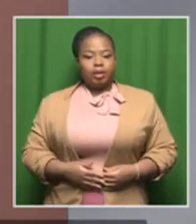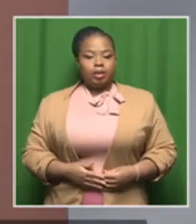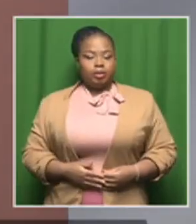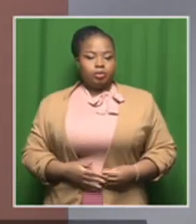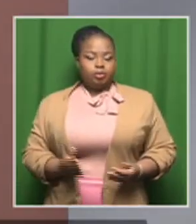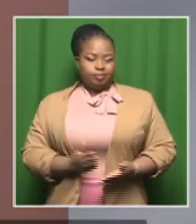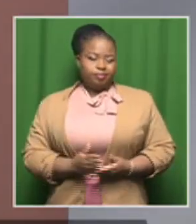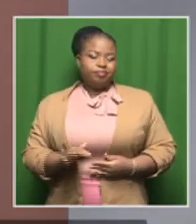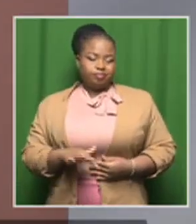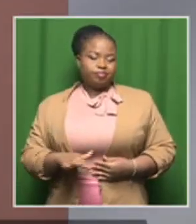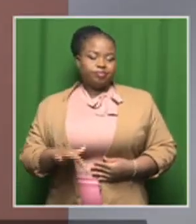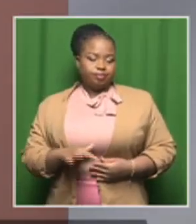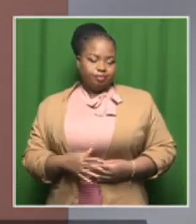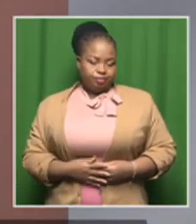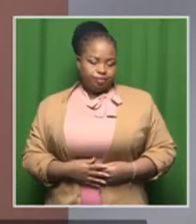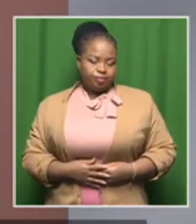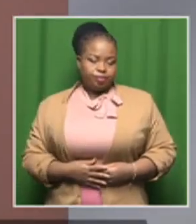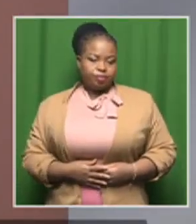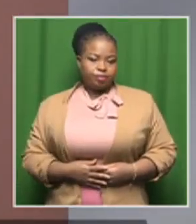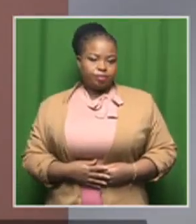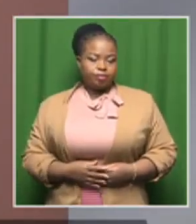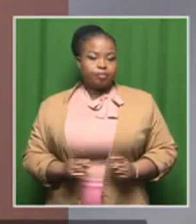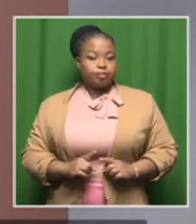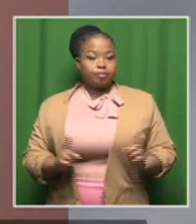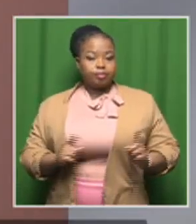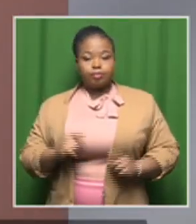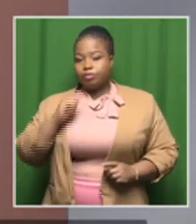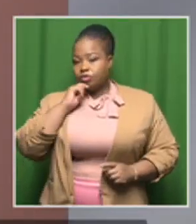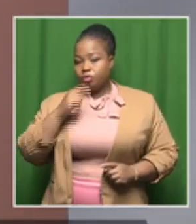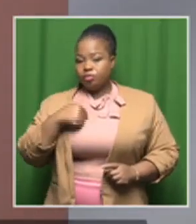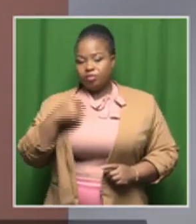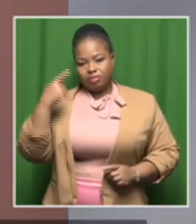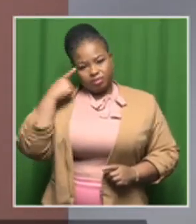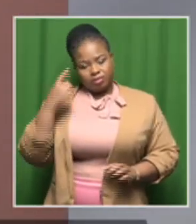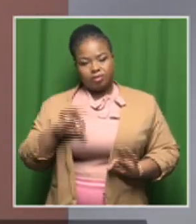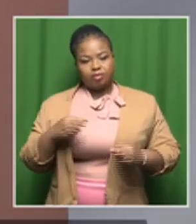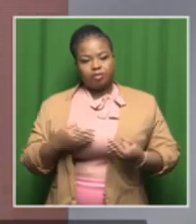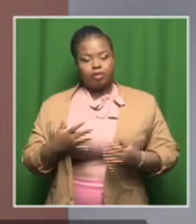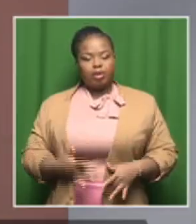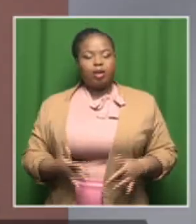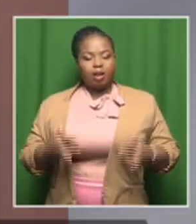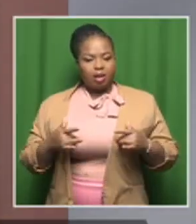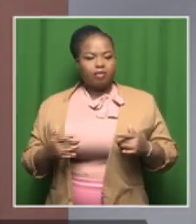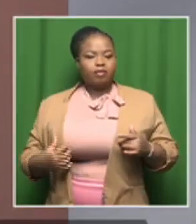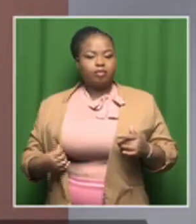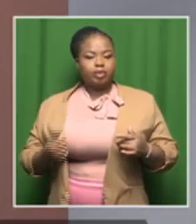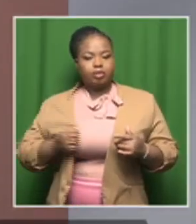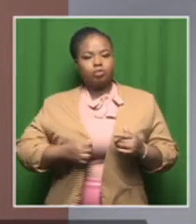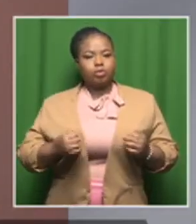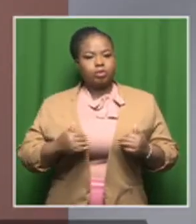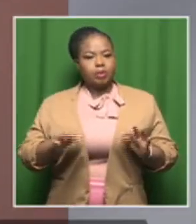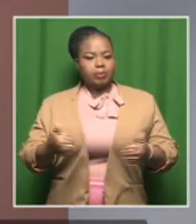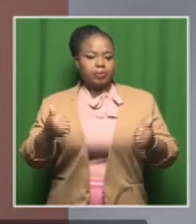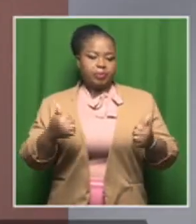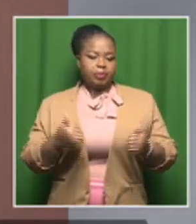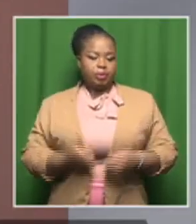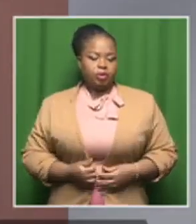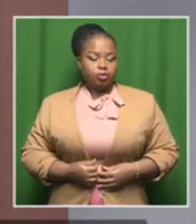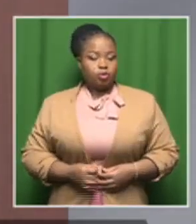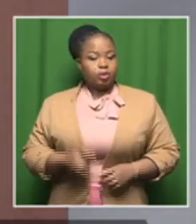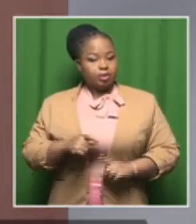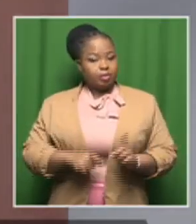some areas. But I really think family life is a very good start to